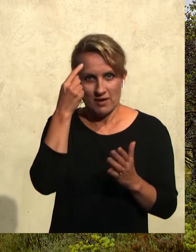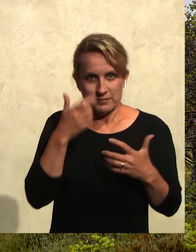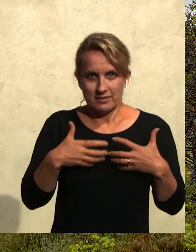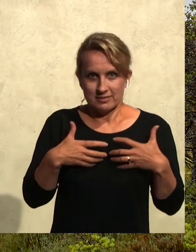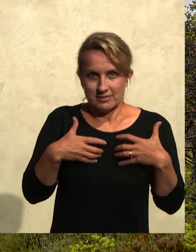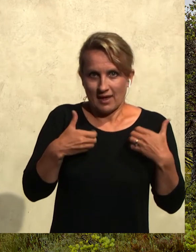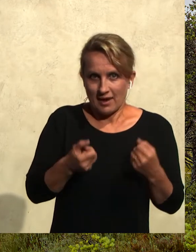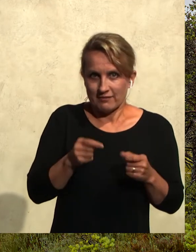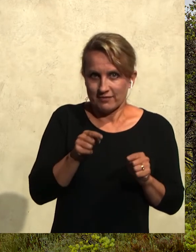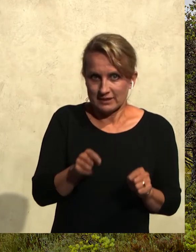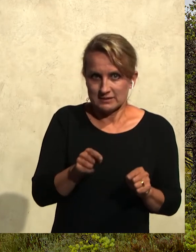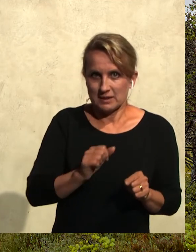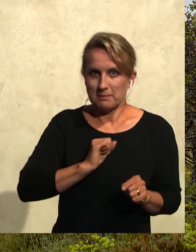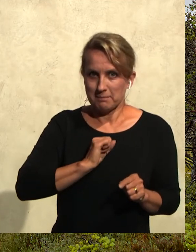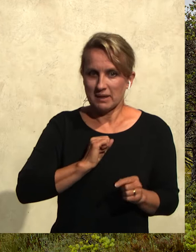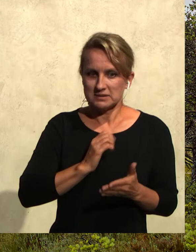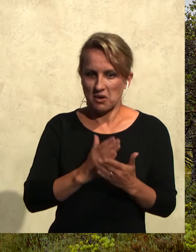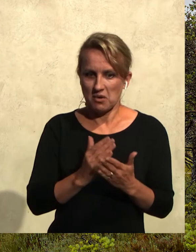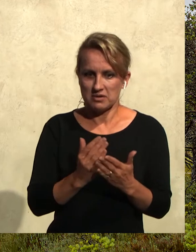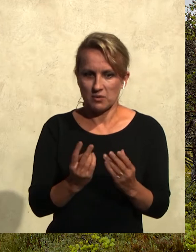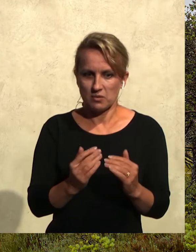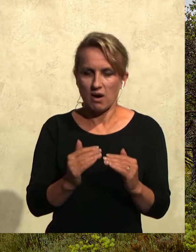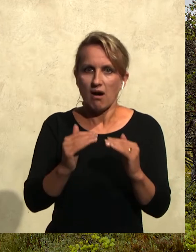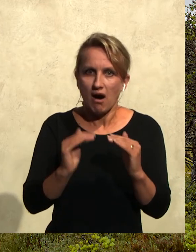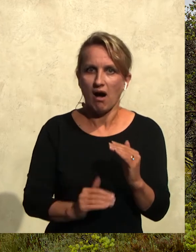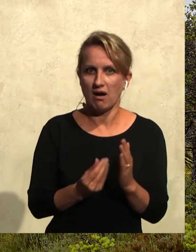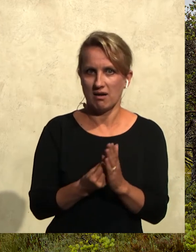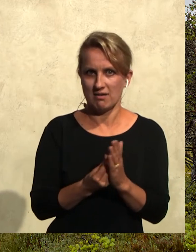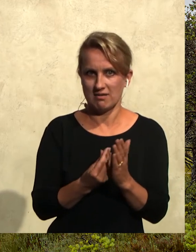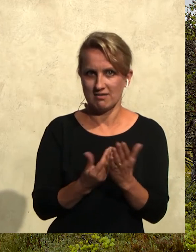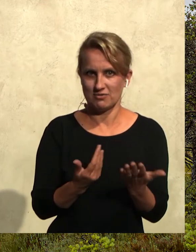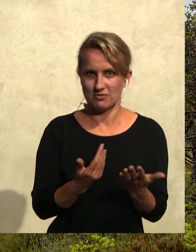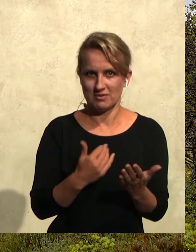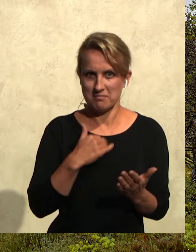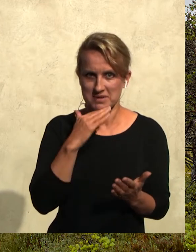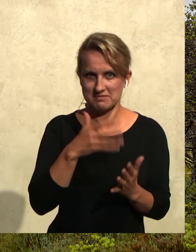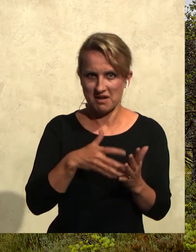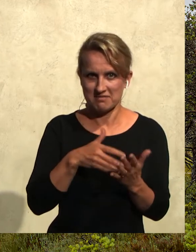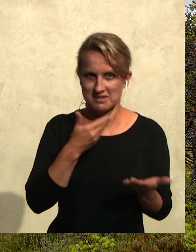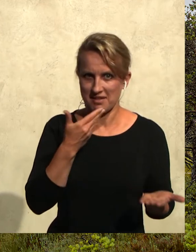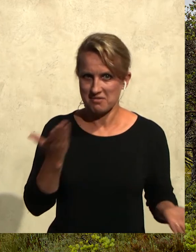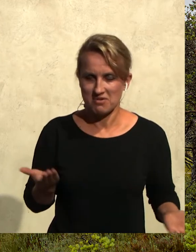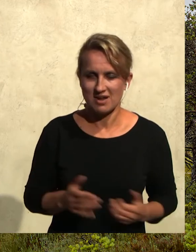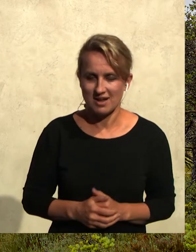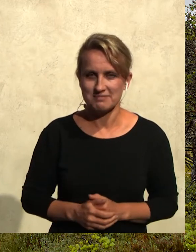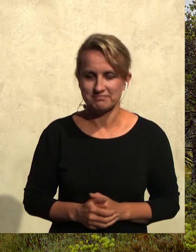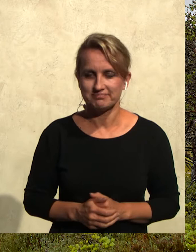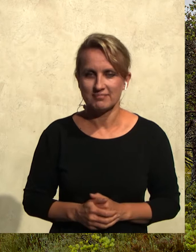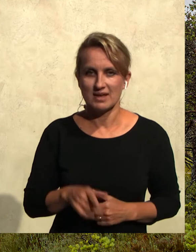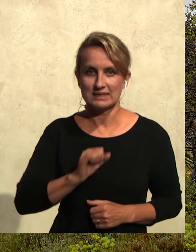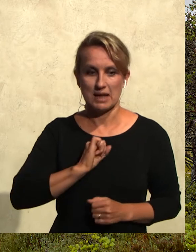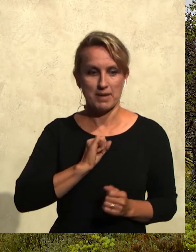under-realized, underappreciated. I think we can sum it up in some statistics. These